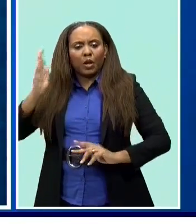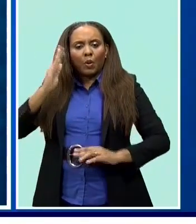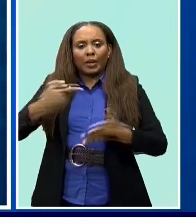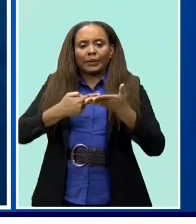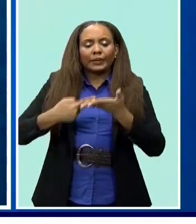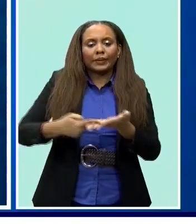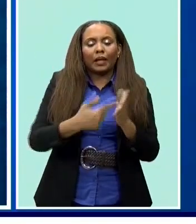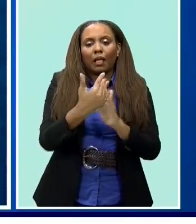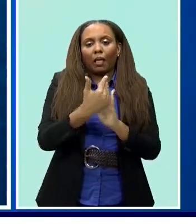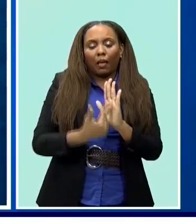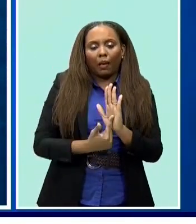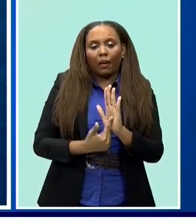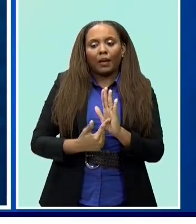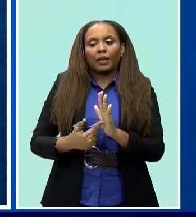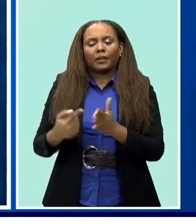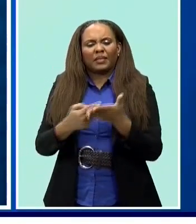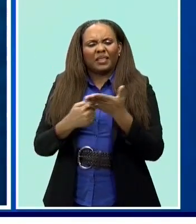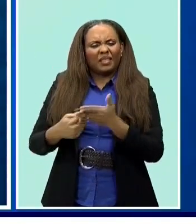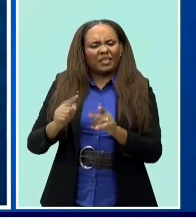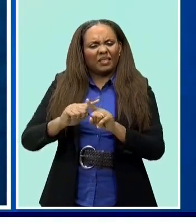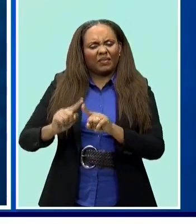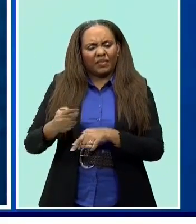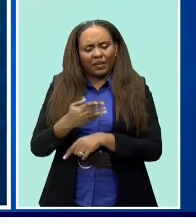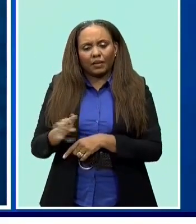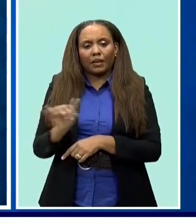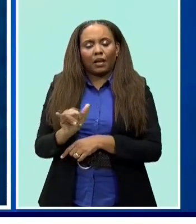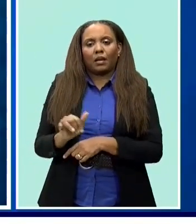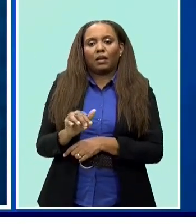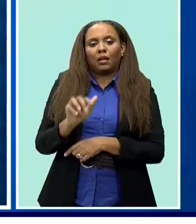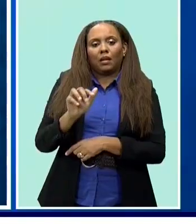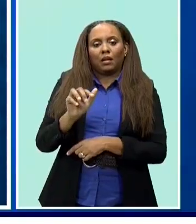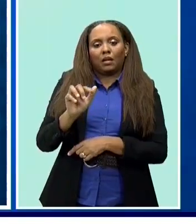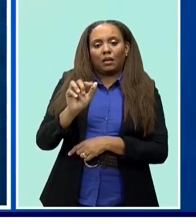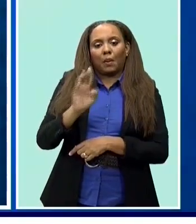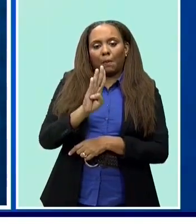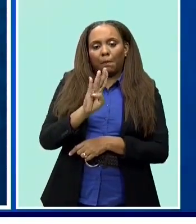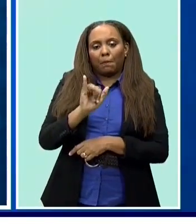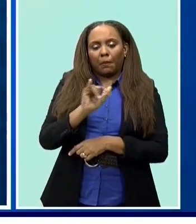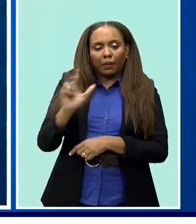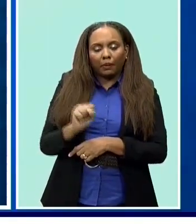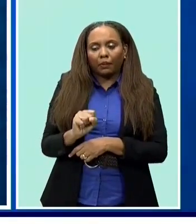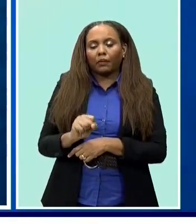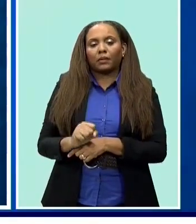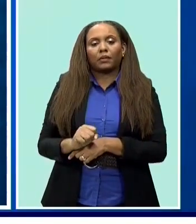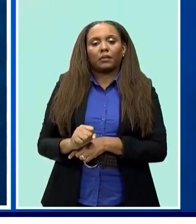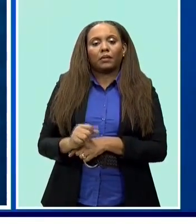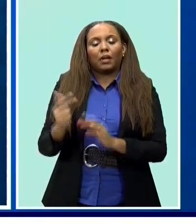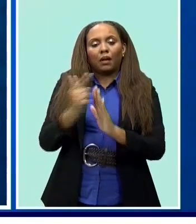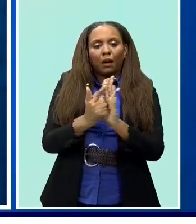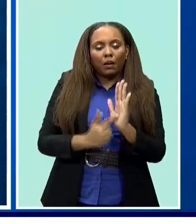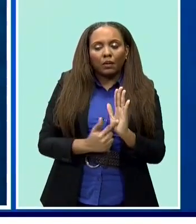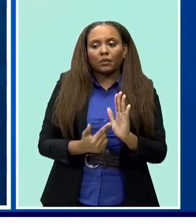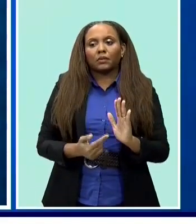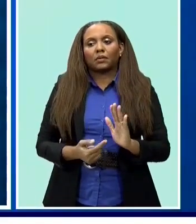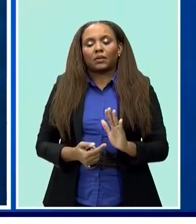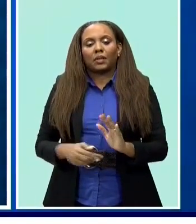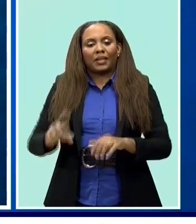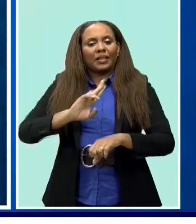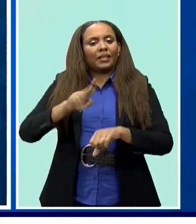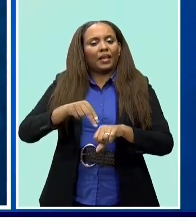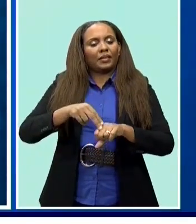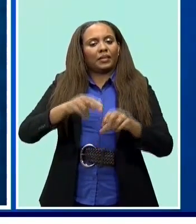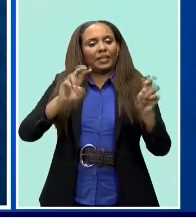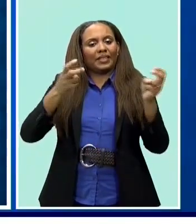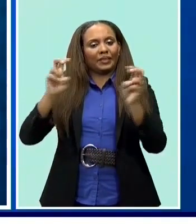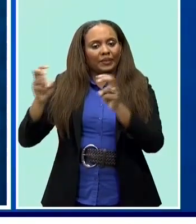discuss legislation that is pending, bills that are pending before the Parliament. You're going to discuss national affairs,